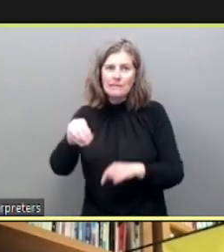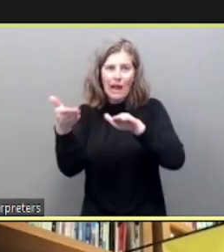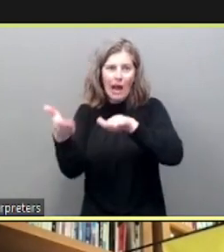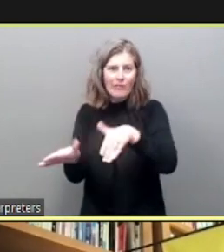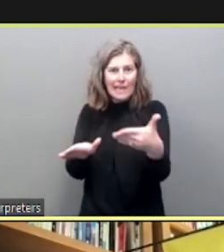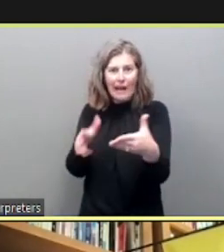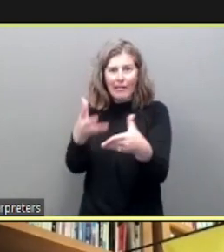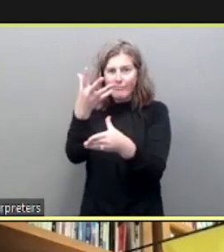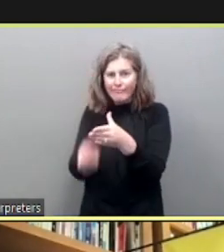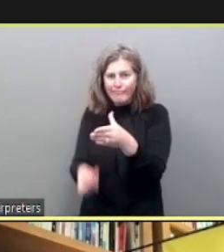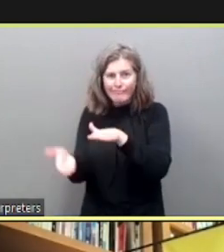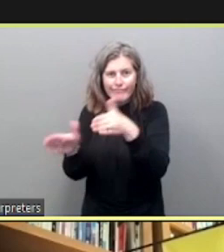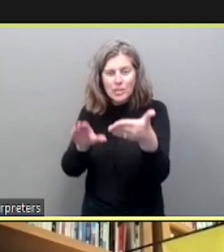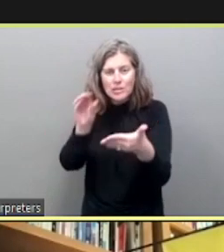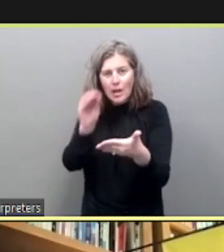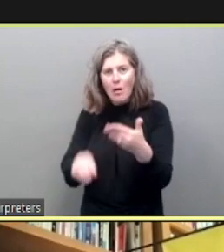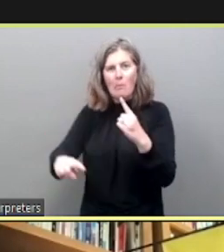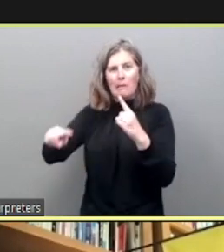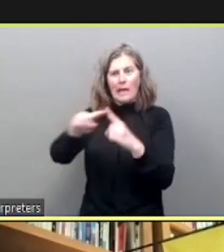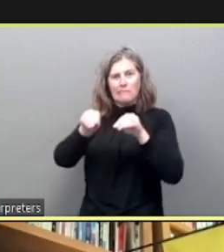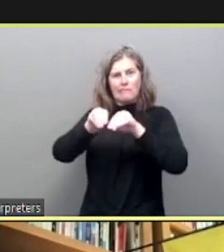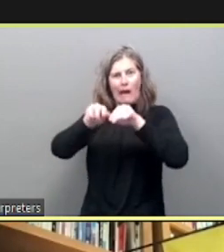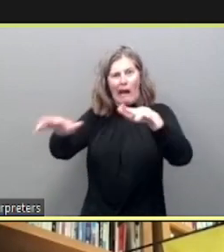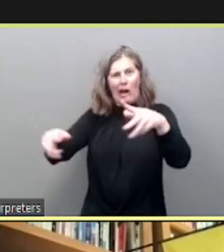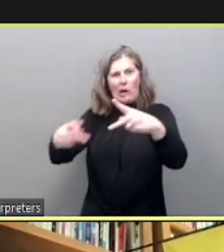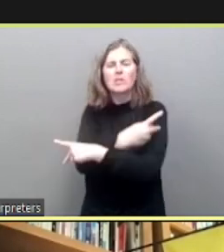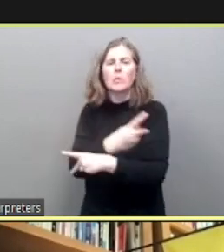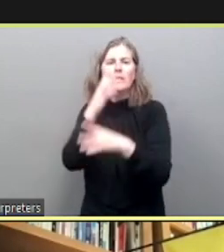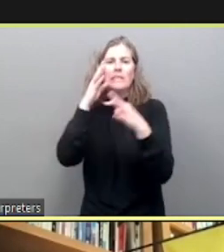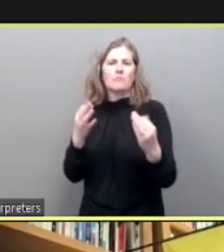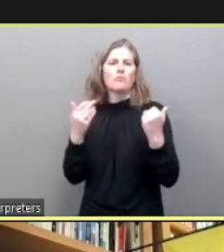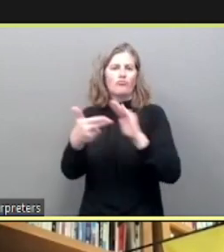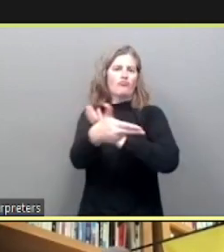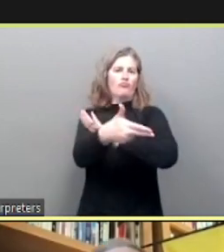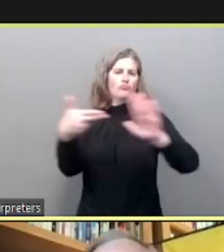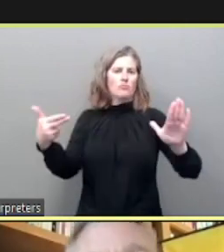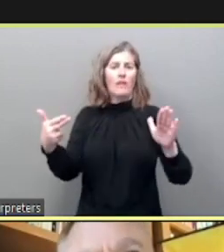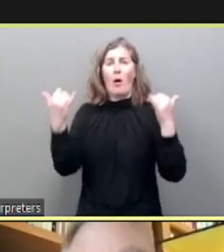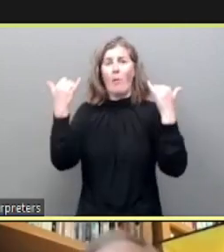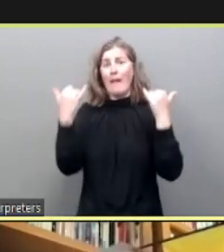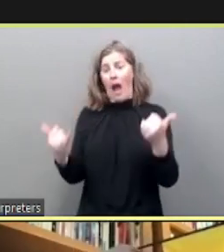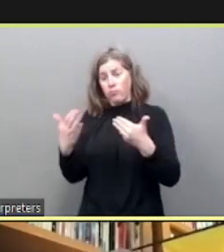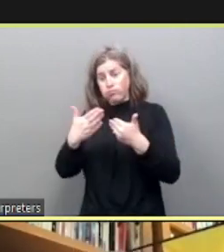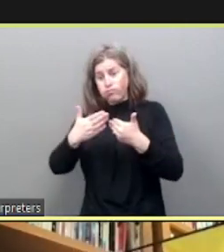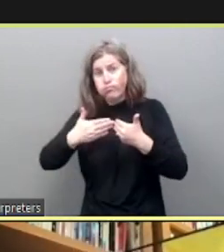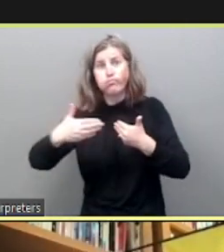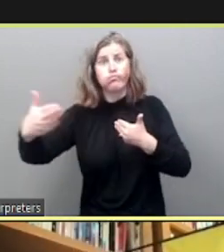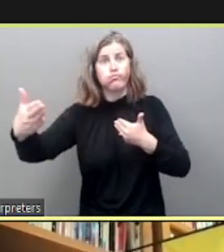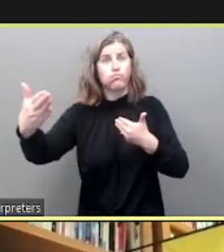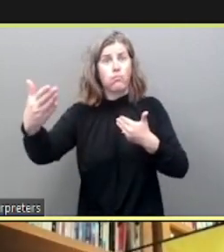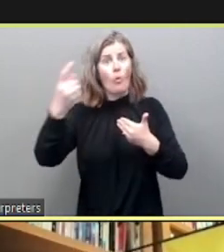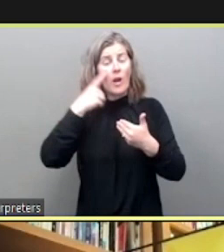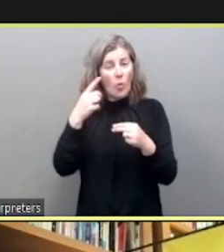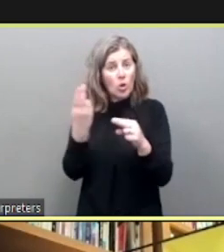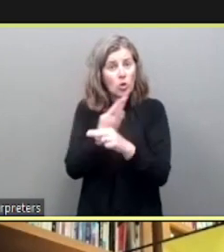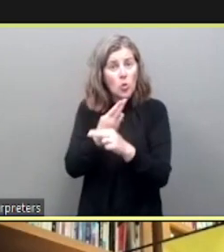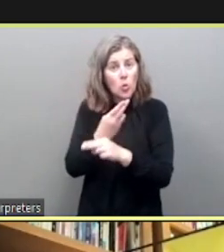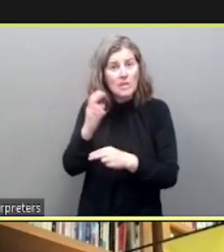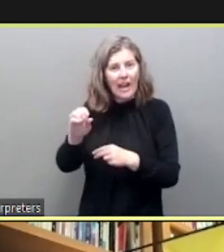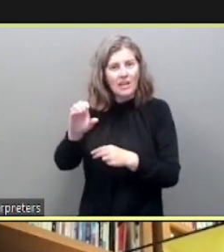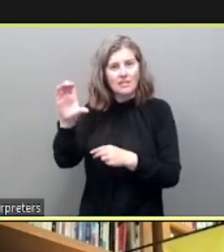a combination of those two. We're not declaring that from now on, we're going to crisis standards of